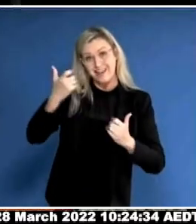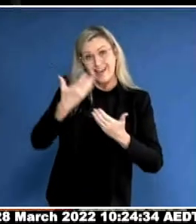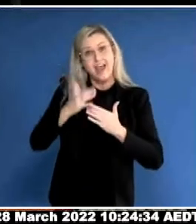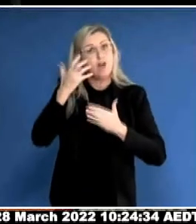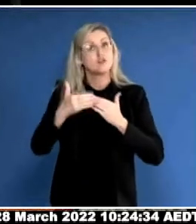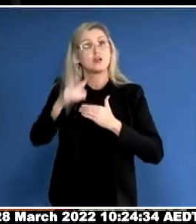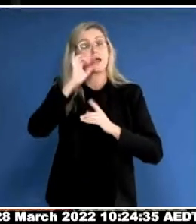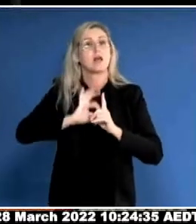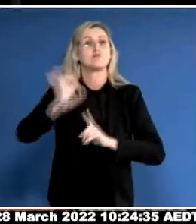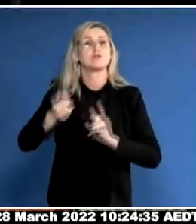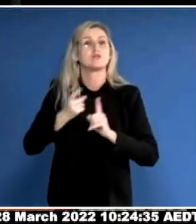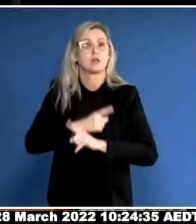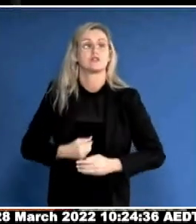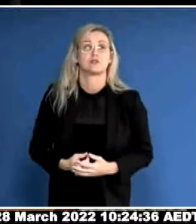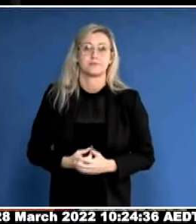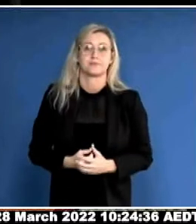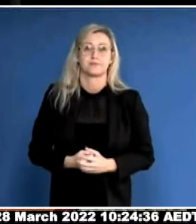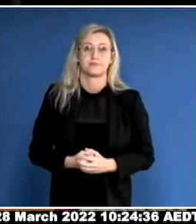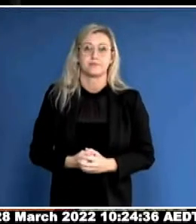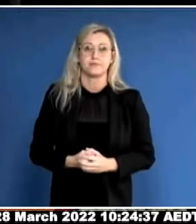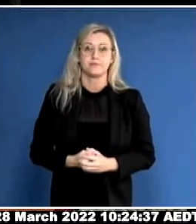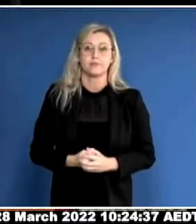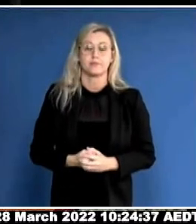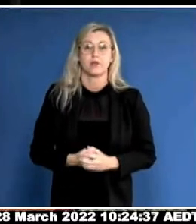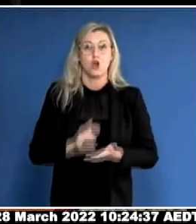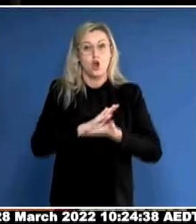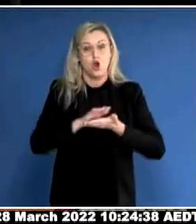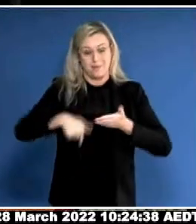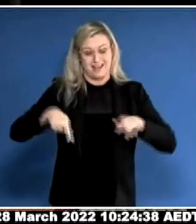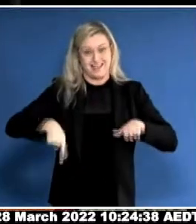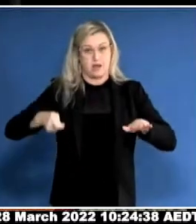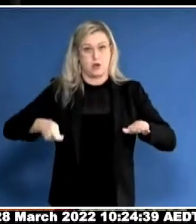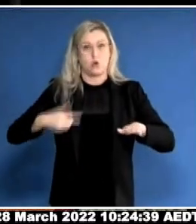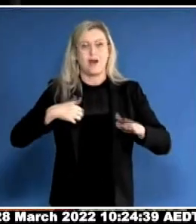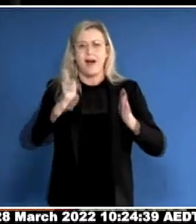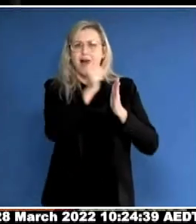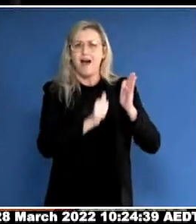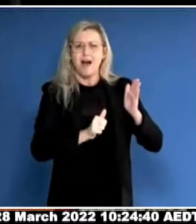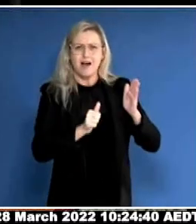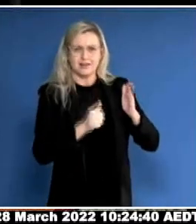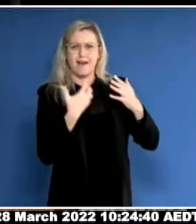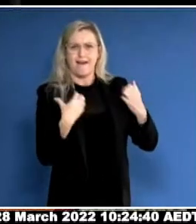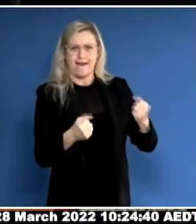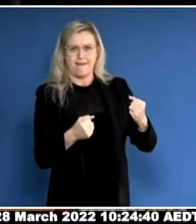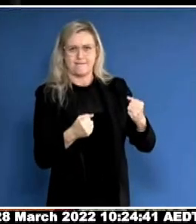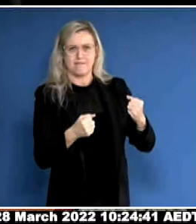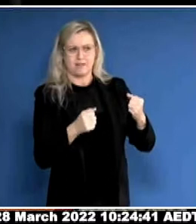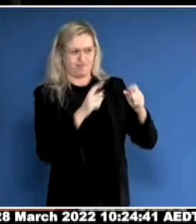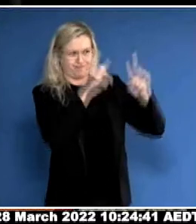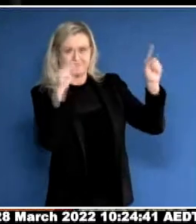the hearing room, we have some artworks that have been developed and created during the Royal